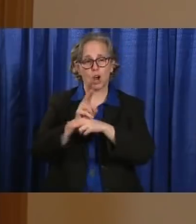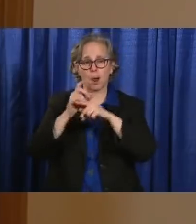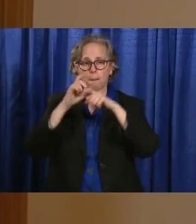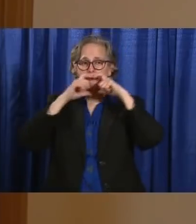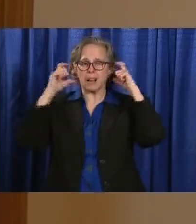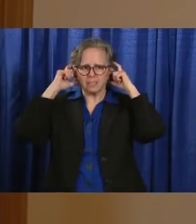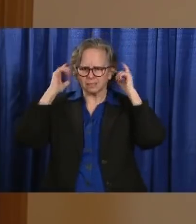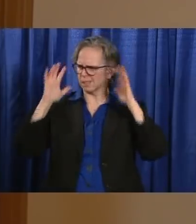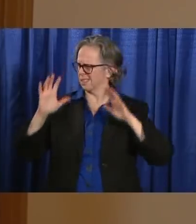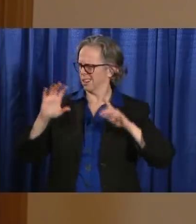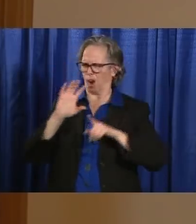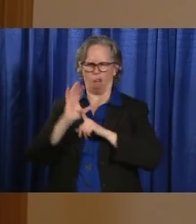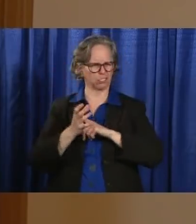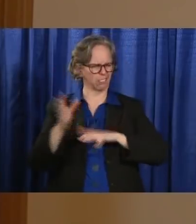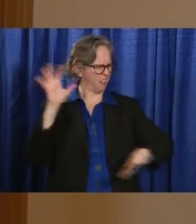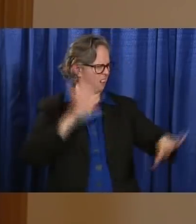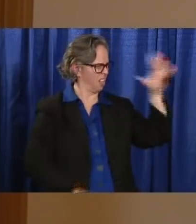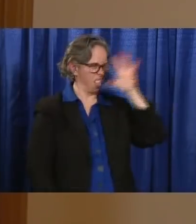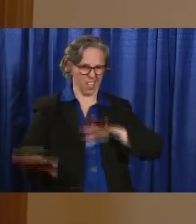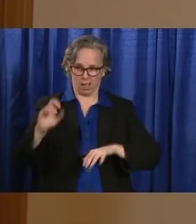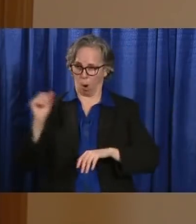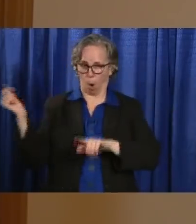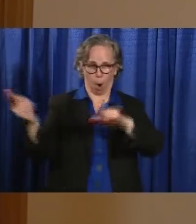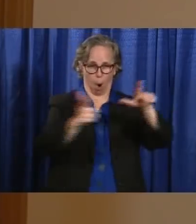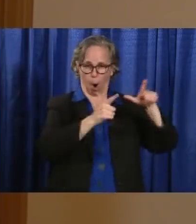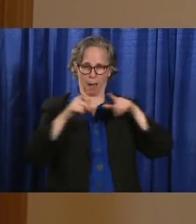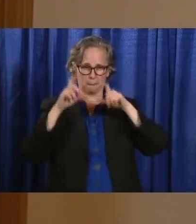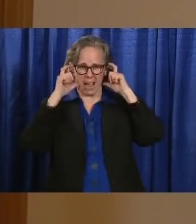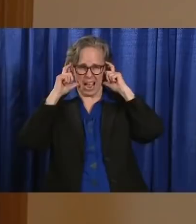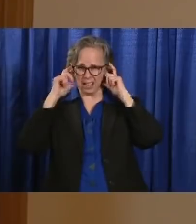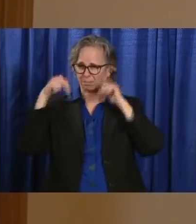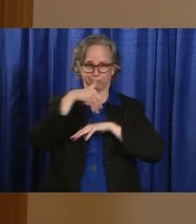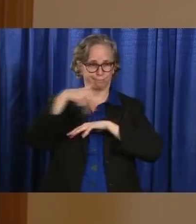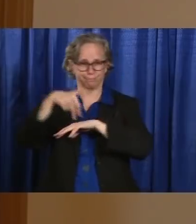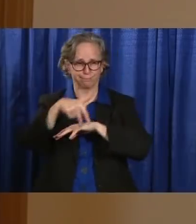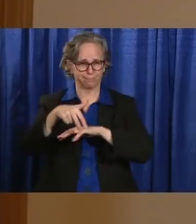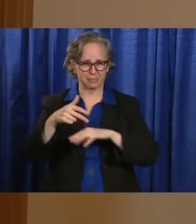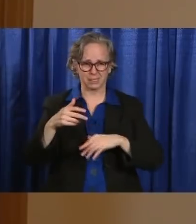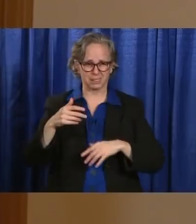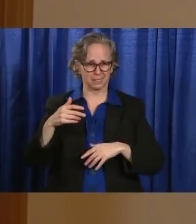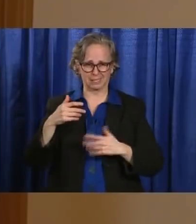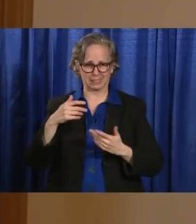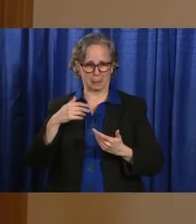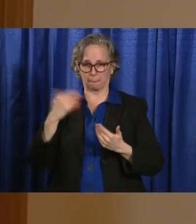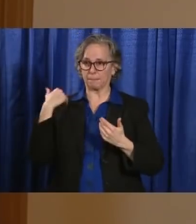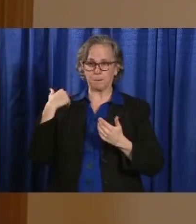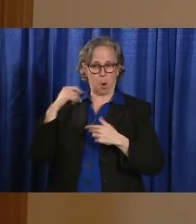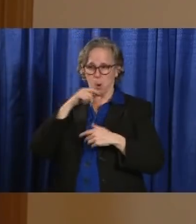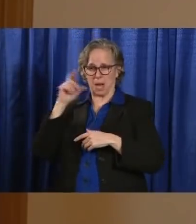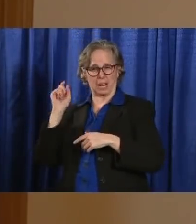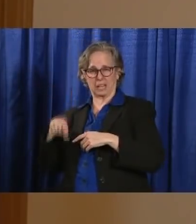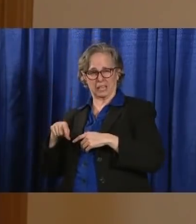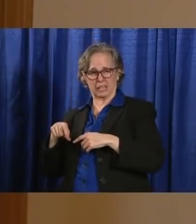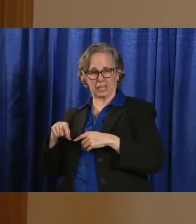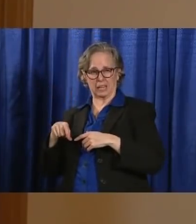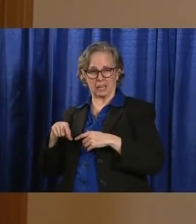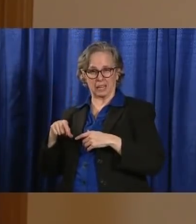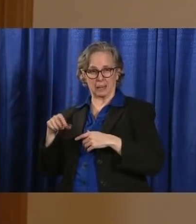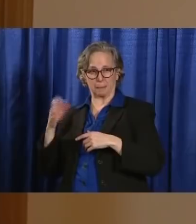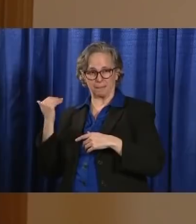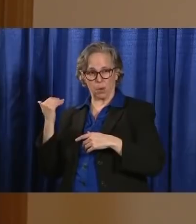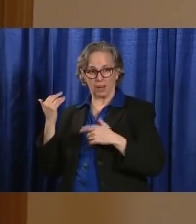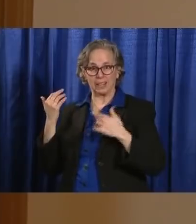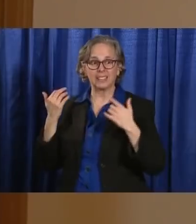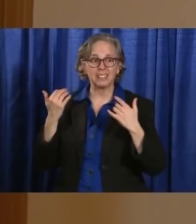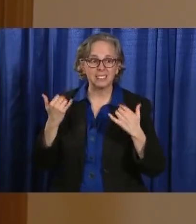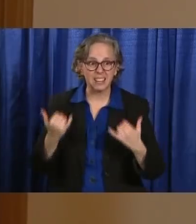to go out and buy masks and wear it is because we knew that, one, people needed to get the very rare amount of these out to healthcare